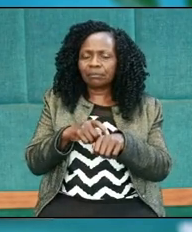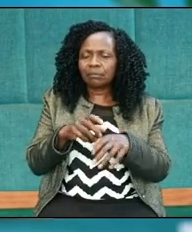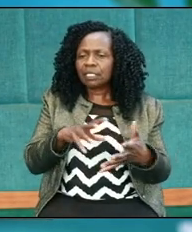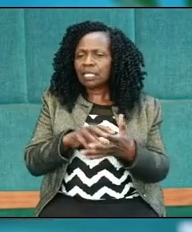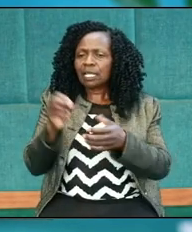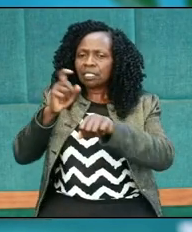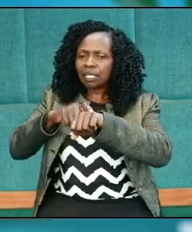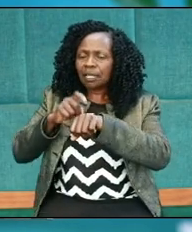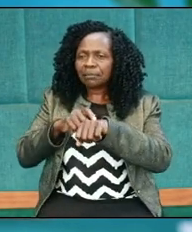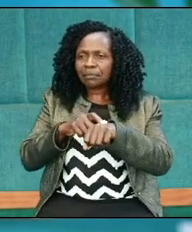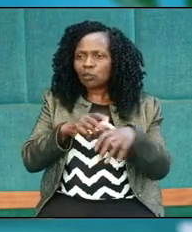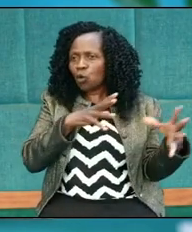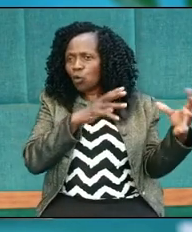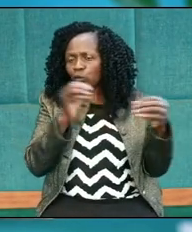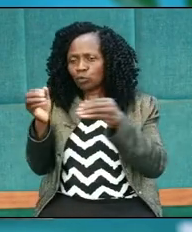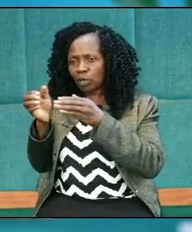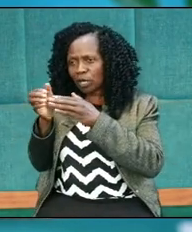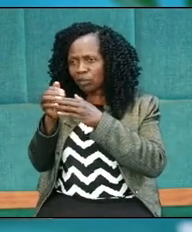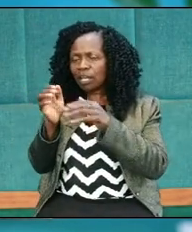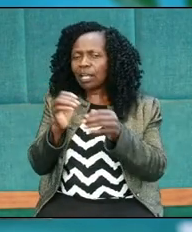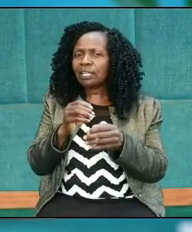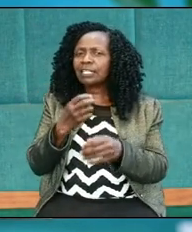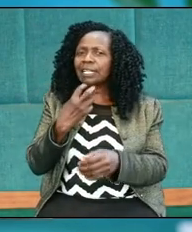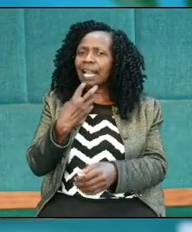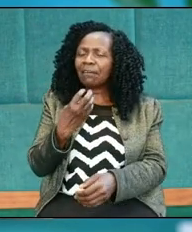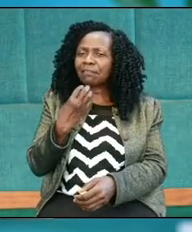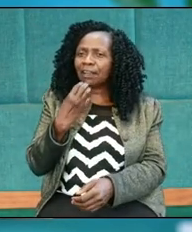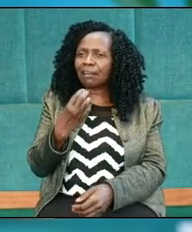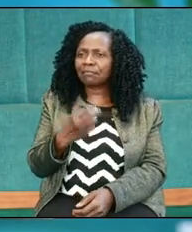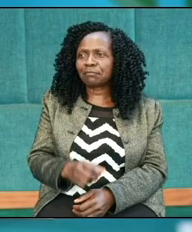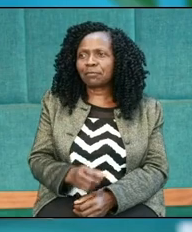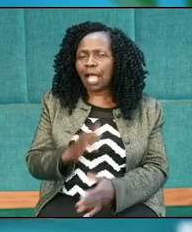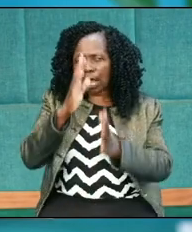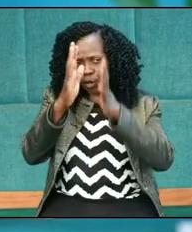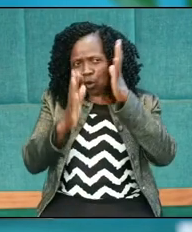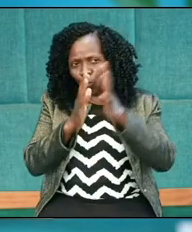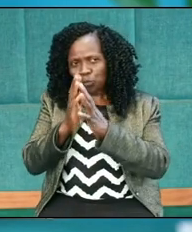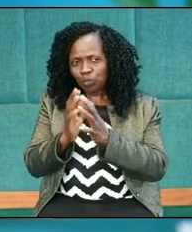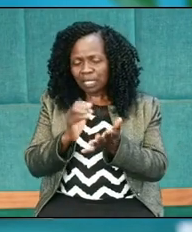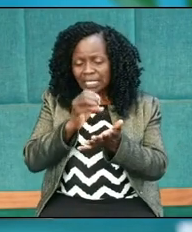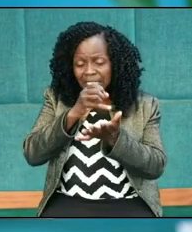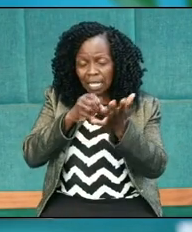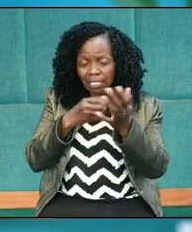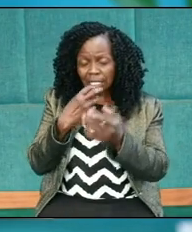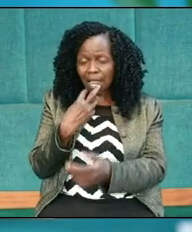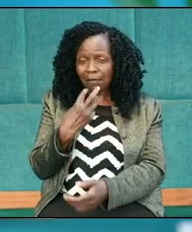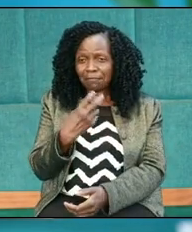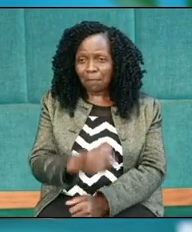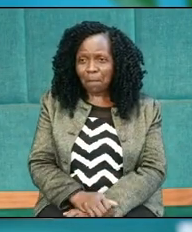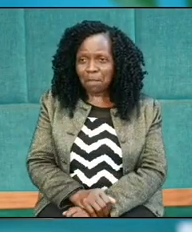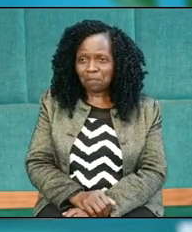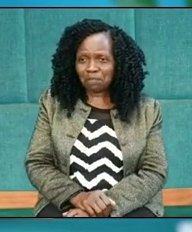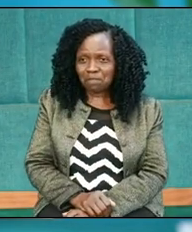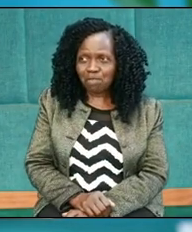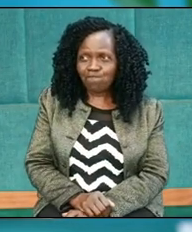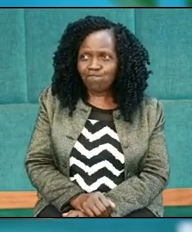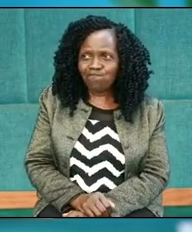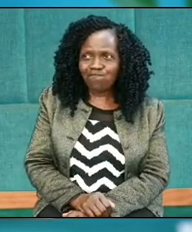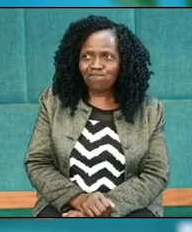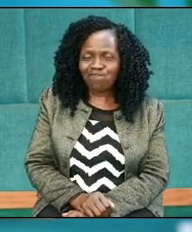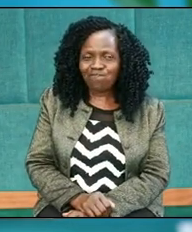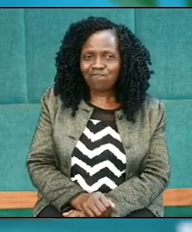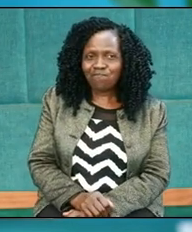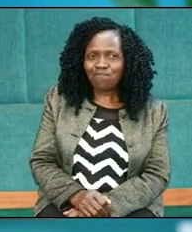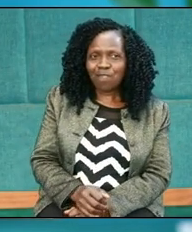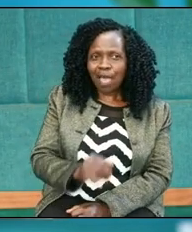and just laugh. If you want to laugh because there's, hello, just laugh. I know you are looking at me